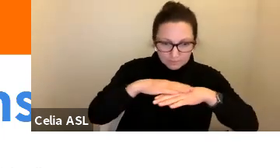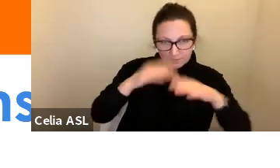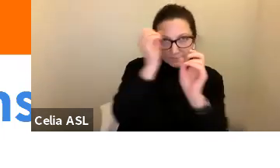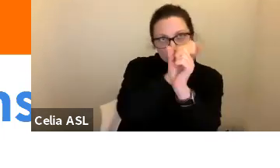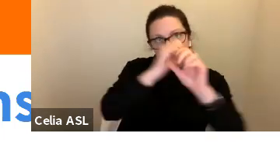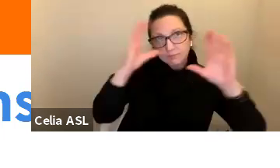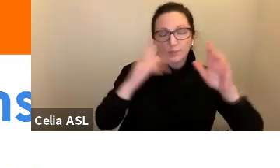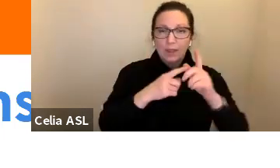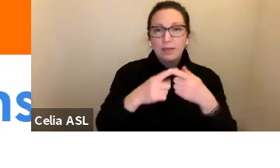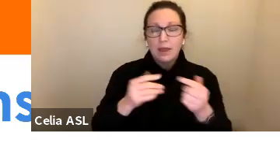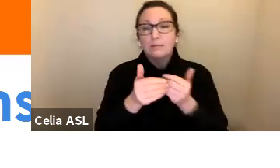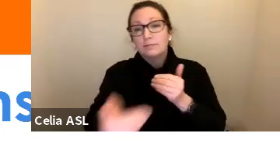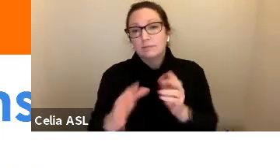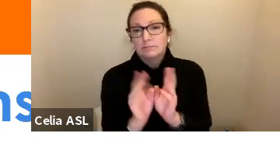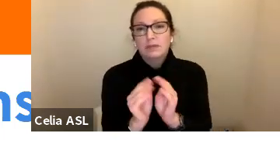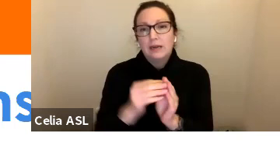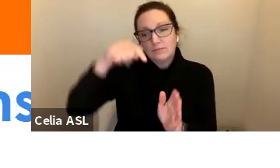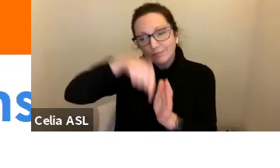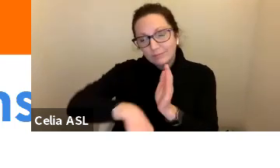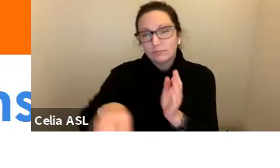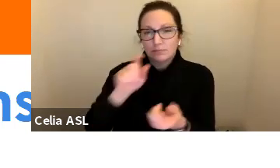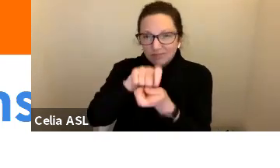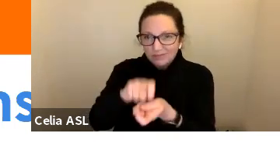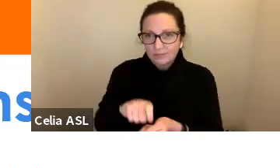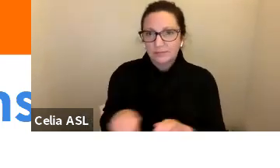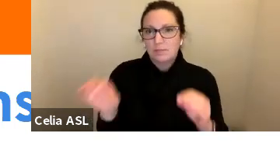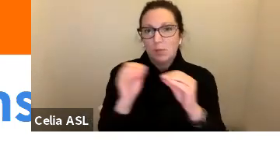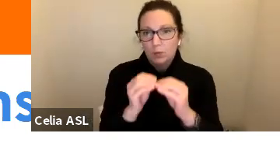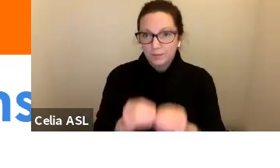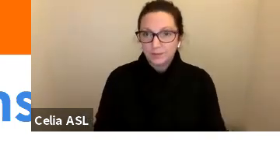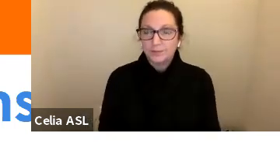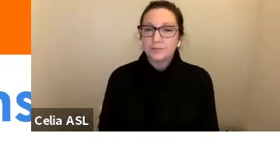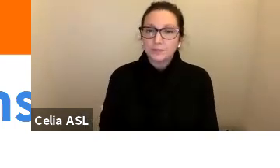deeply, including with the people who developed them. Thank you.